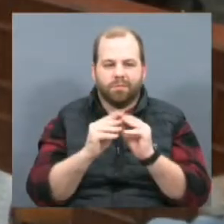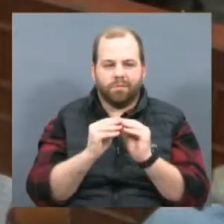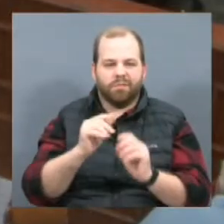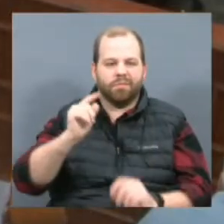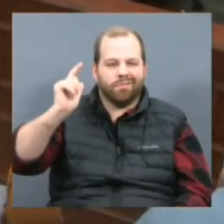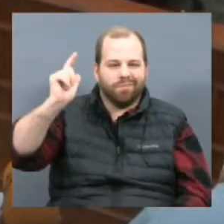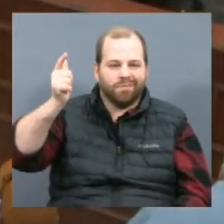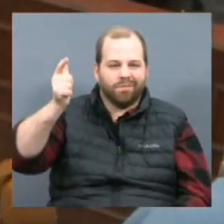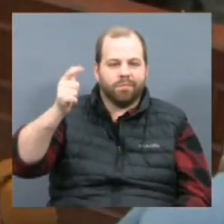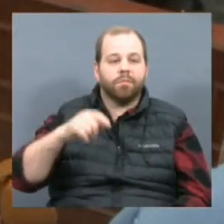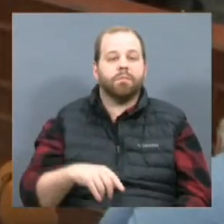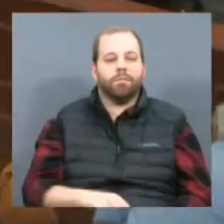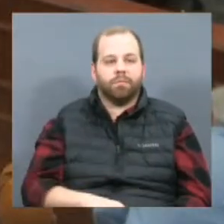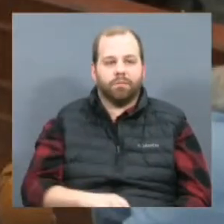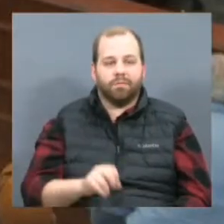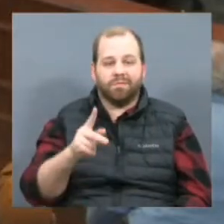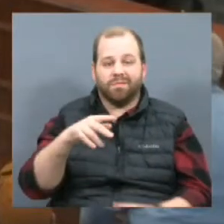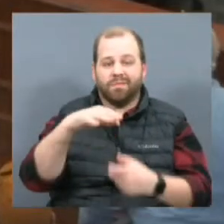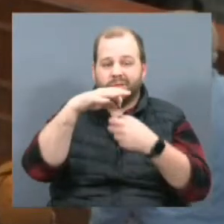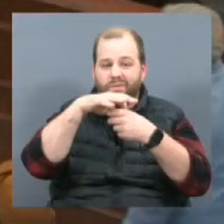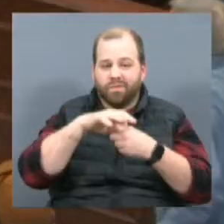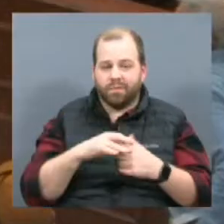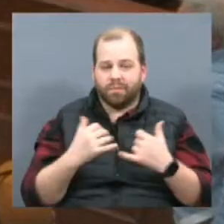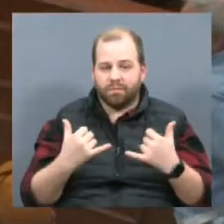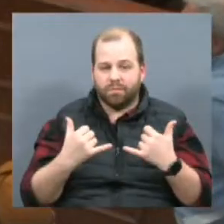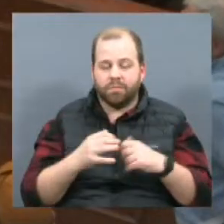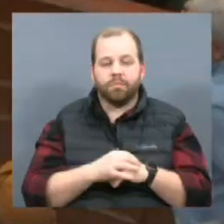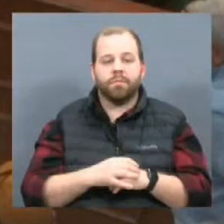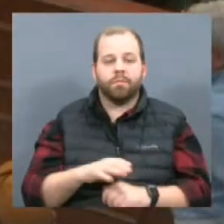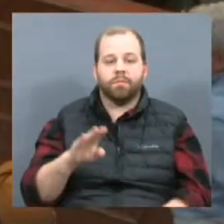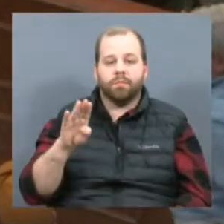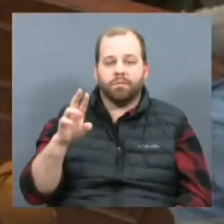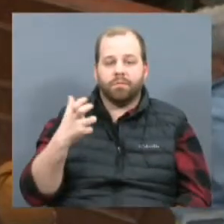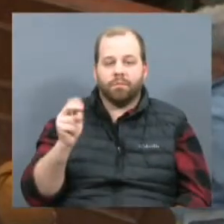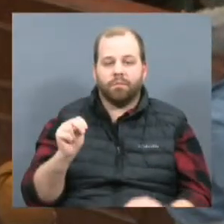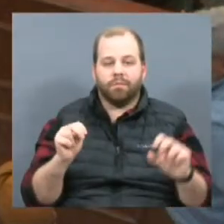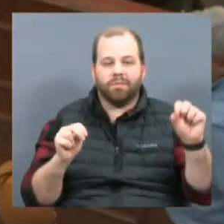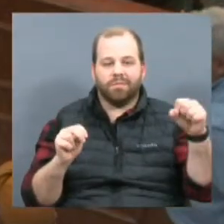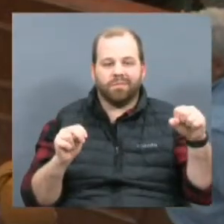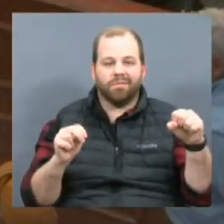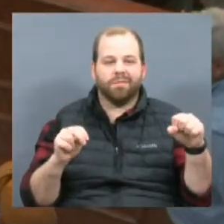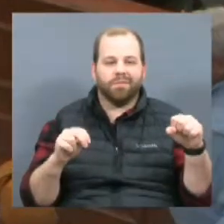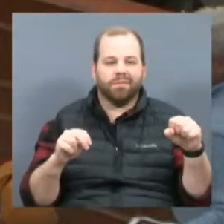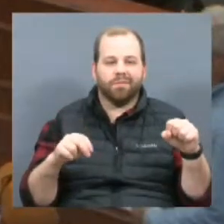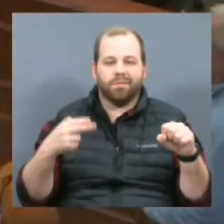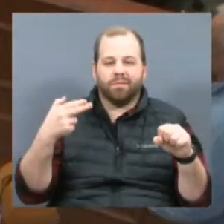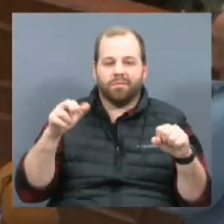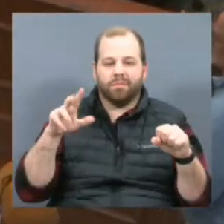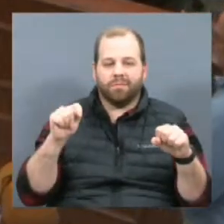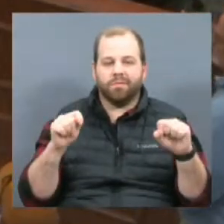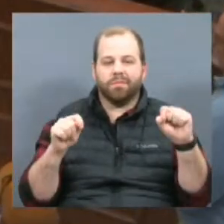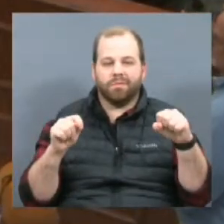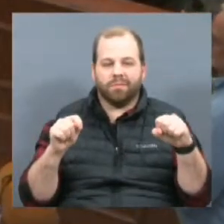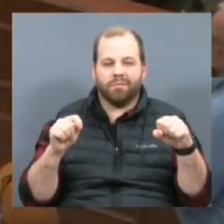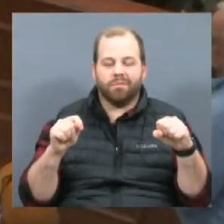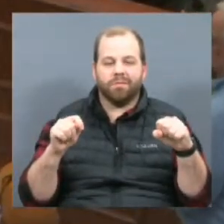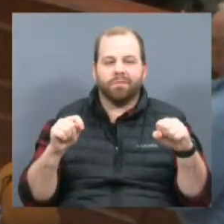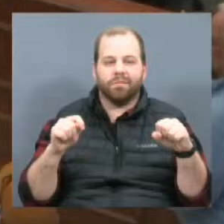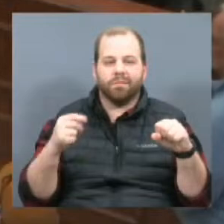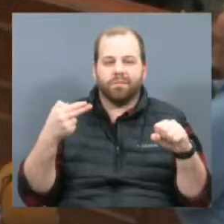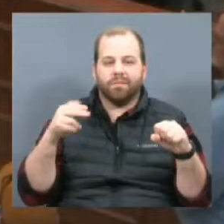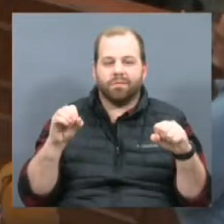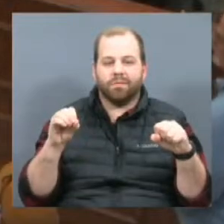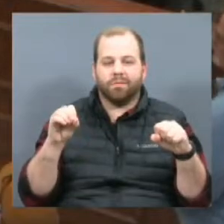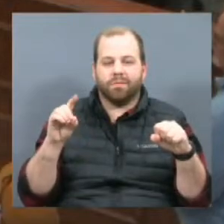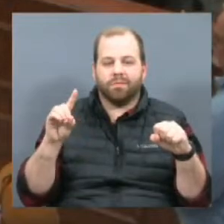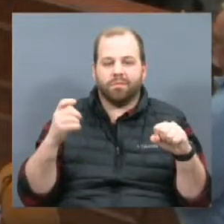Second. I have a motion and a second. Make it a roll call vote, please. Commissioner Brown? Yes. Hart? Yes.